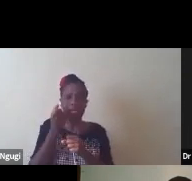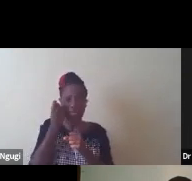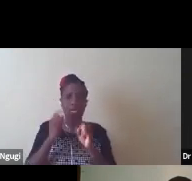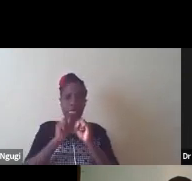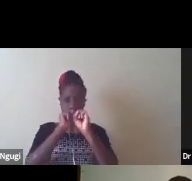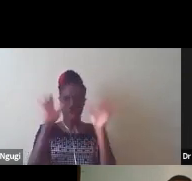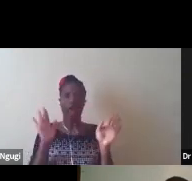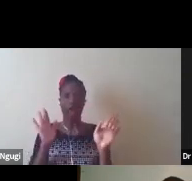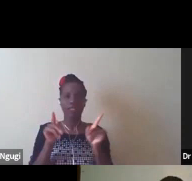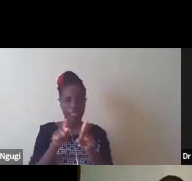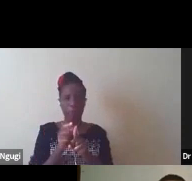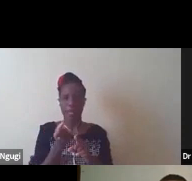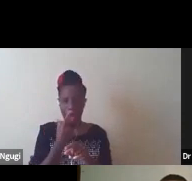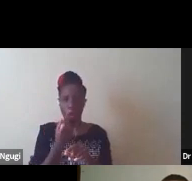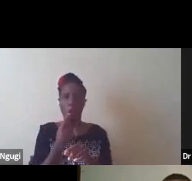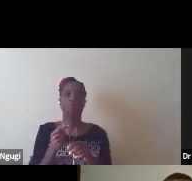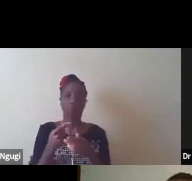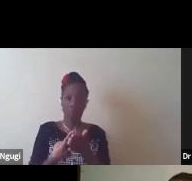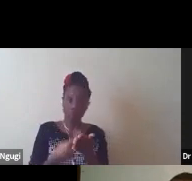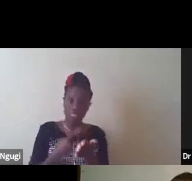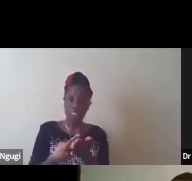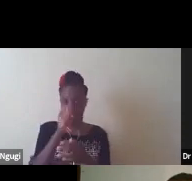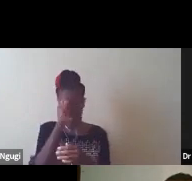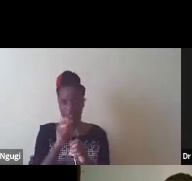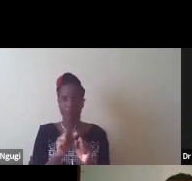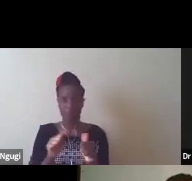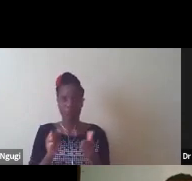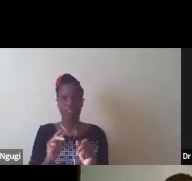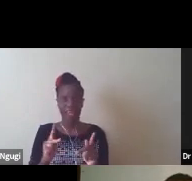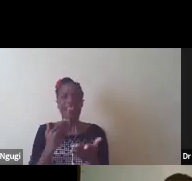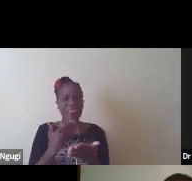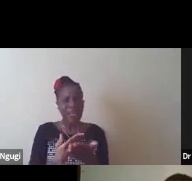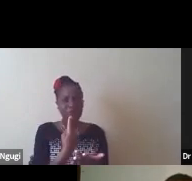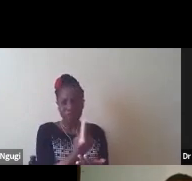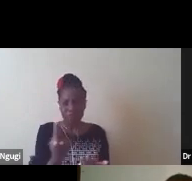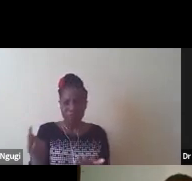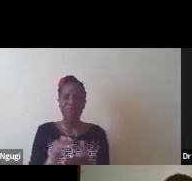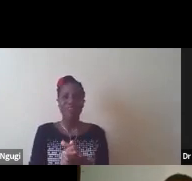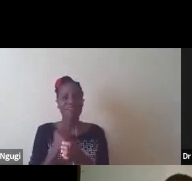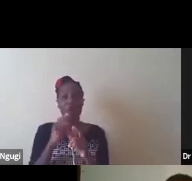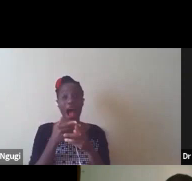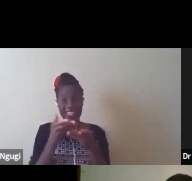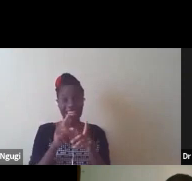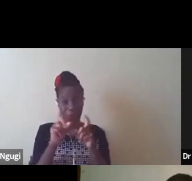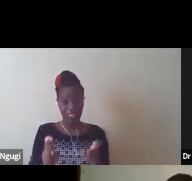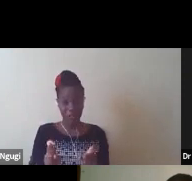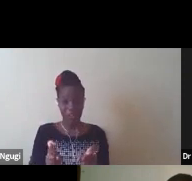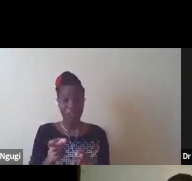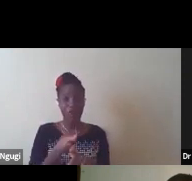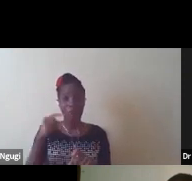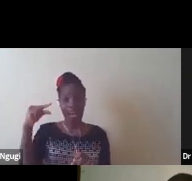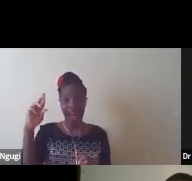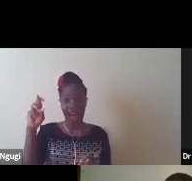every situation. True. Right, thank you very much, Dr. Osei and Dr. Baingana, and answering that question from Graham